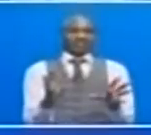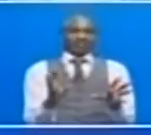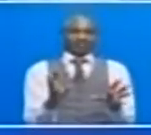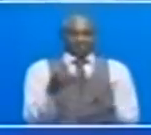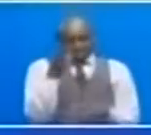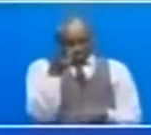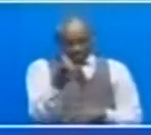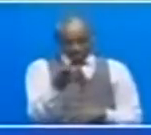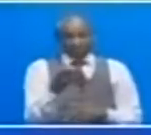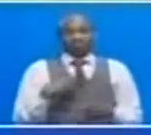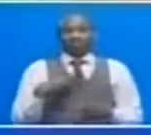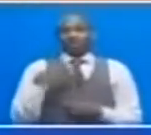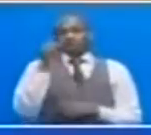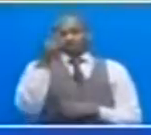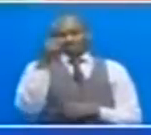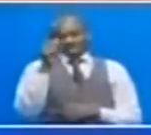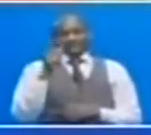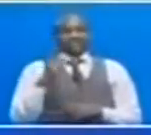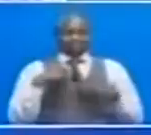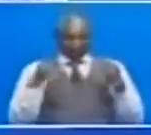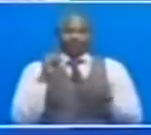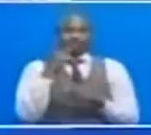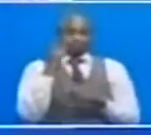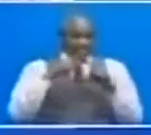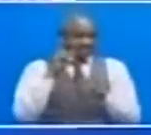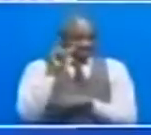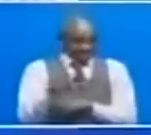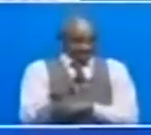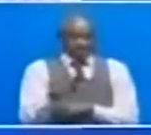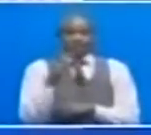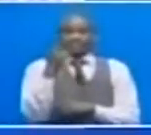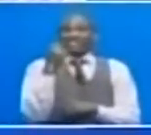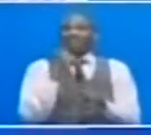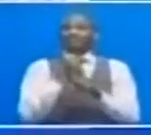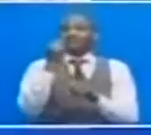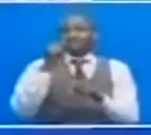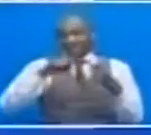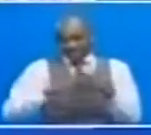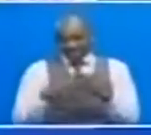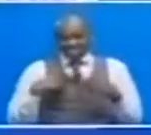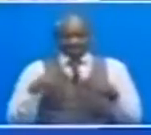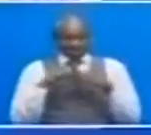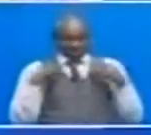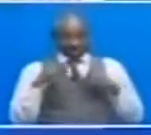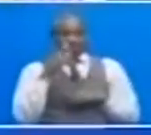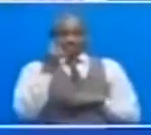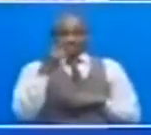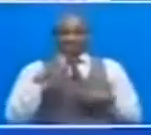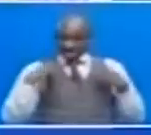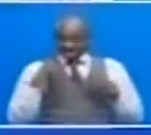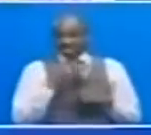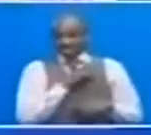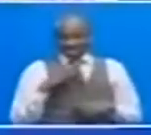Helsinki, with Osaka, Japan hosting 2 years later. The 2015 World Championships start in the Chinese capital, Beijing, on